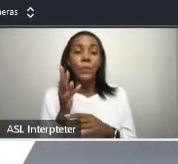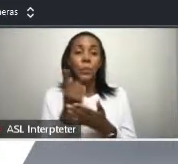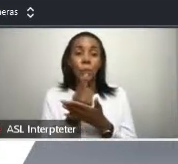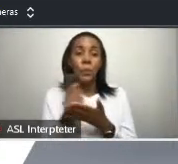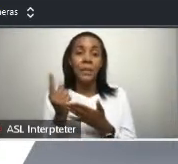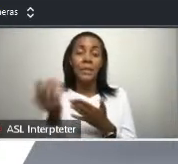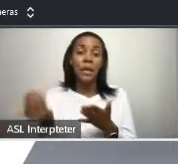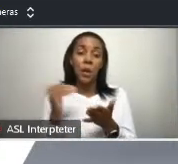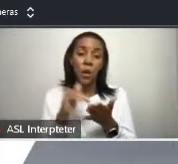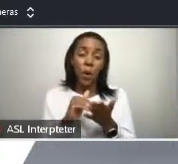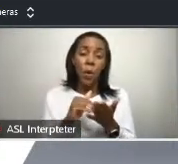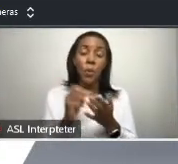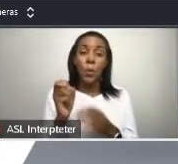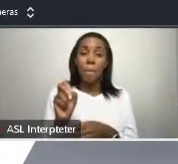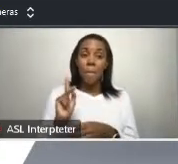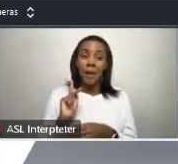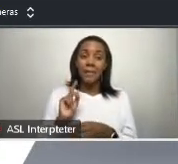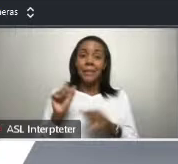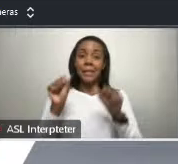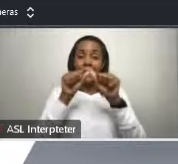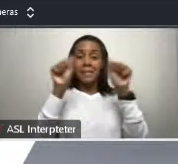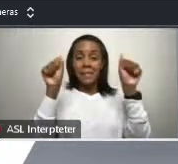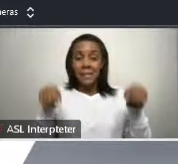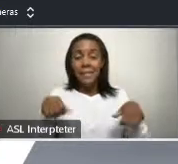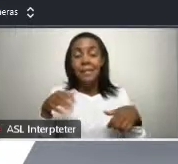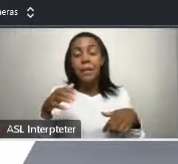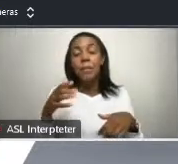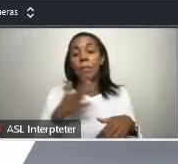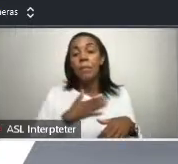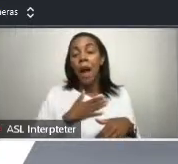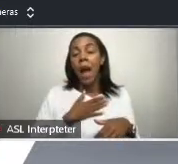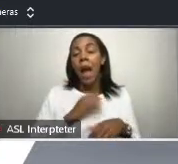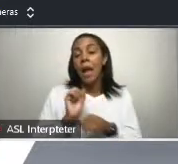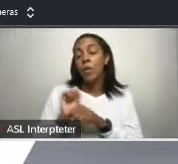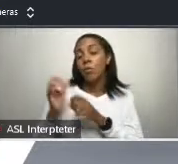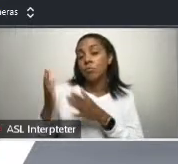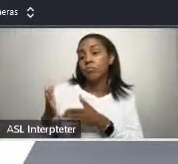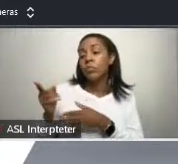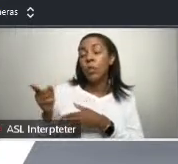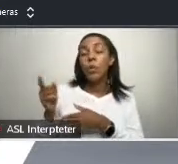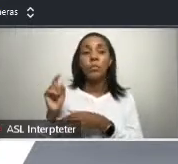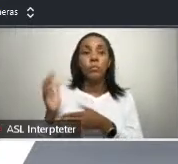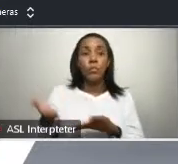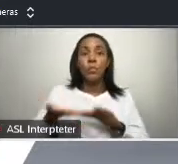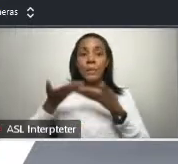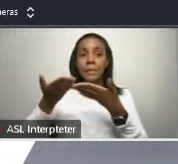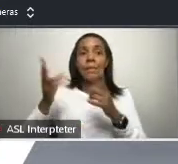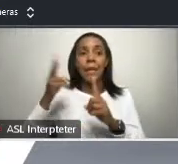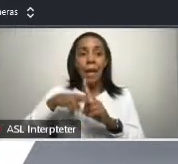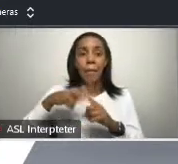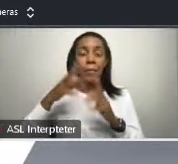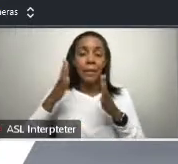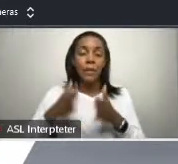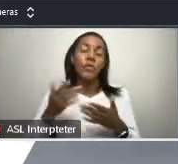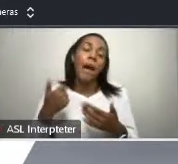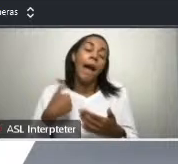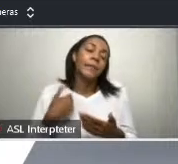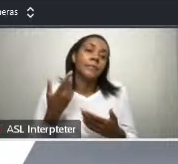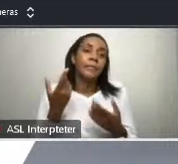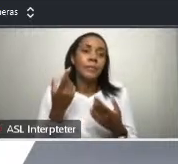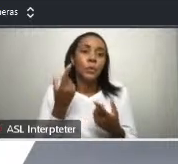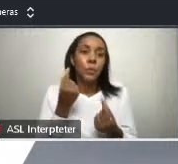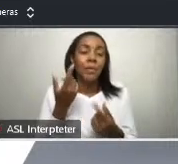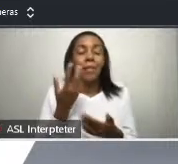system where my colleagues will be presenting the application. I only did the last 2 because Mr. Dead was on vacation.